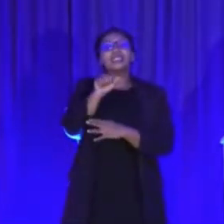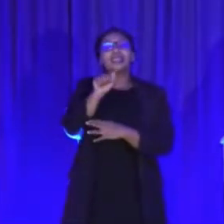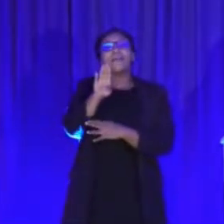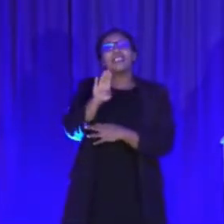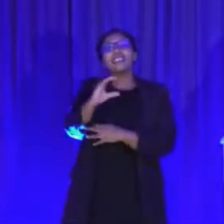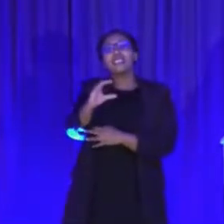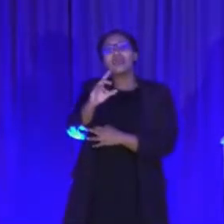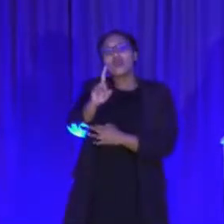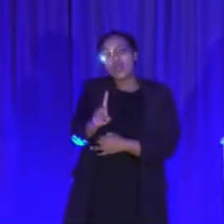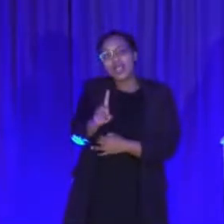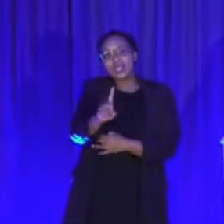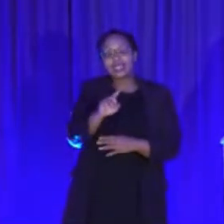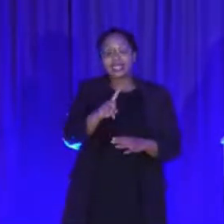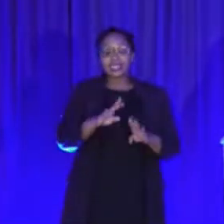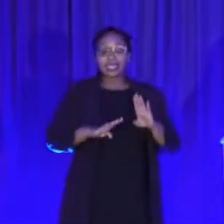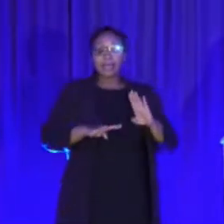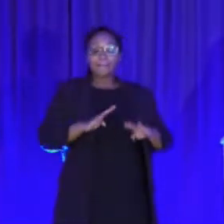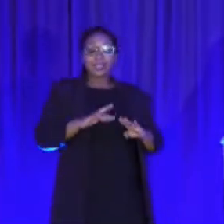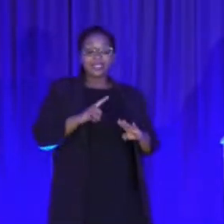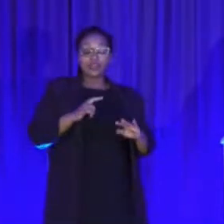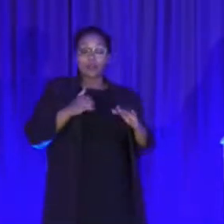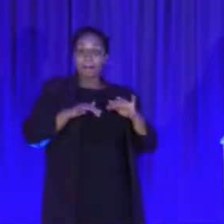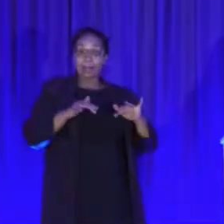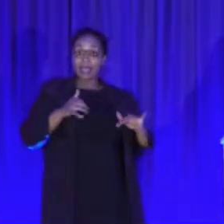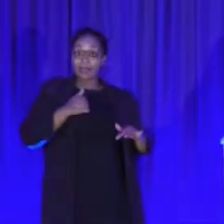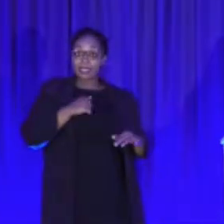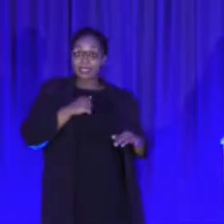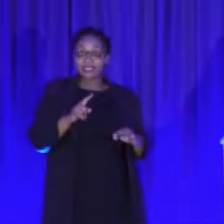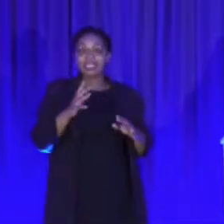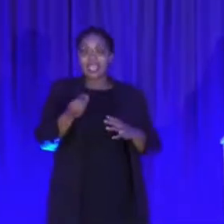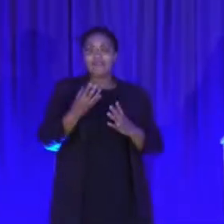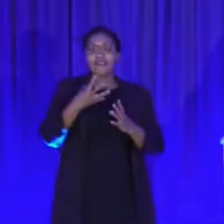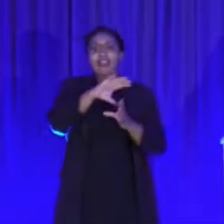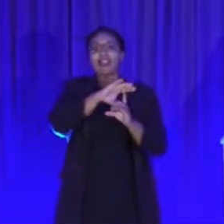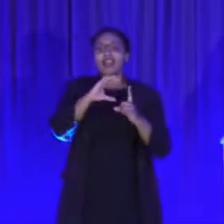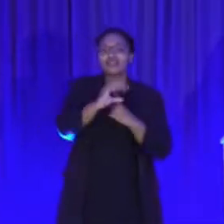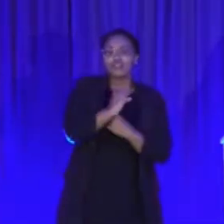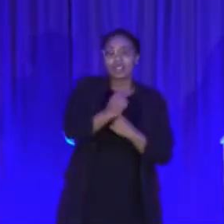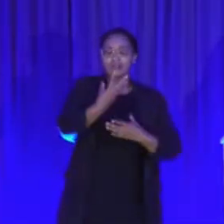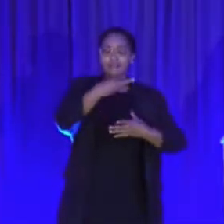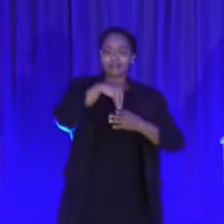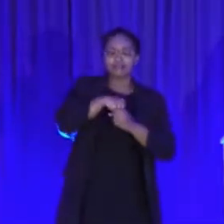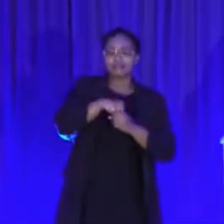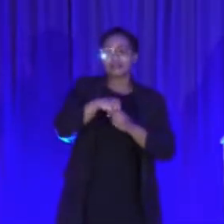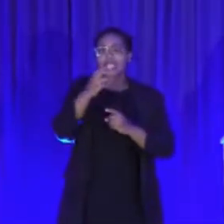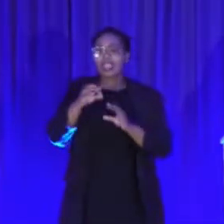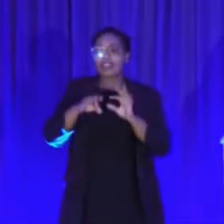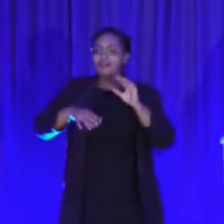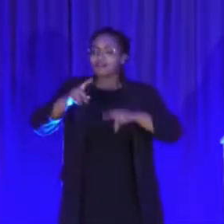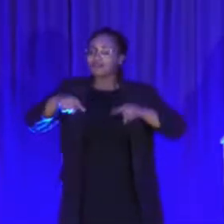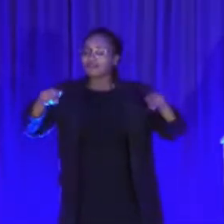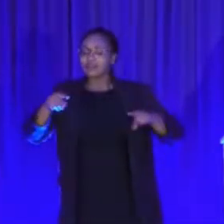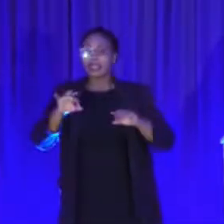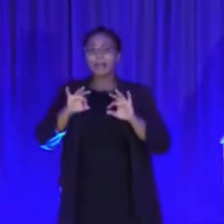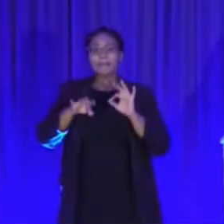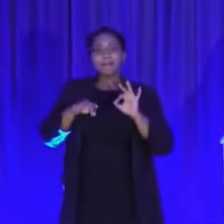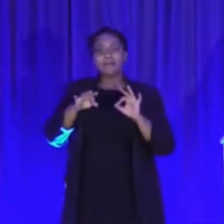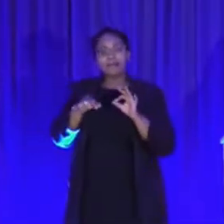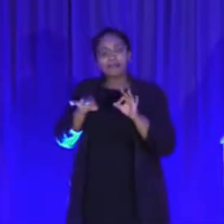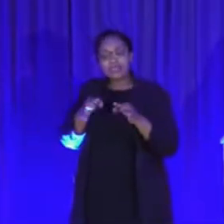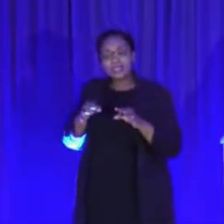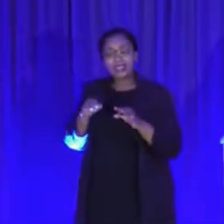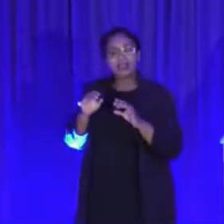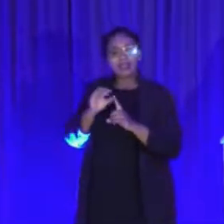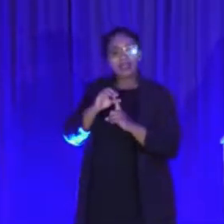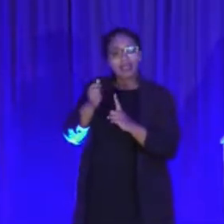culture, and civic engagement, bringing together digital creators as well as music artists, together with dynamic